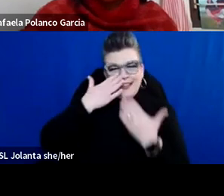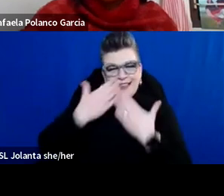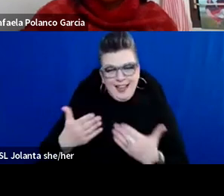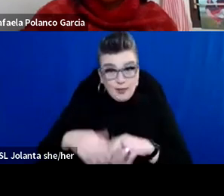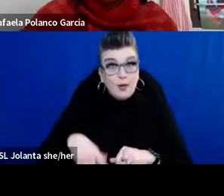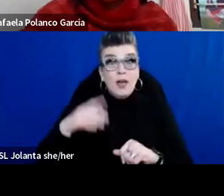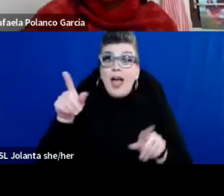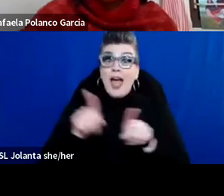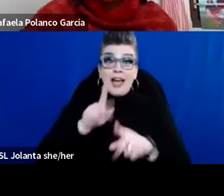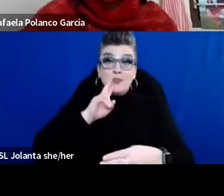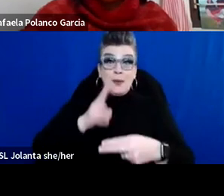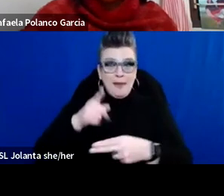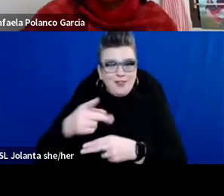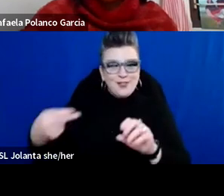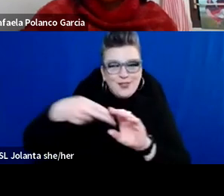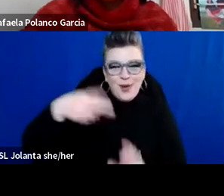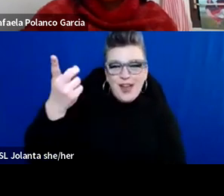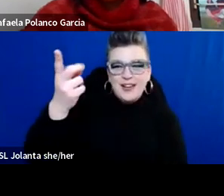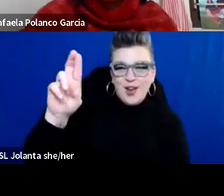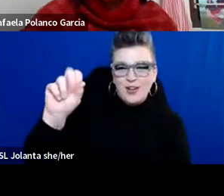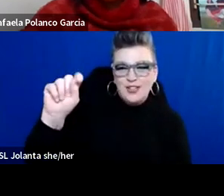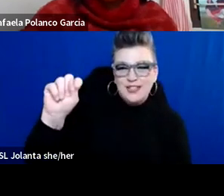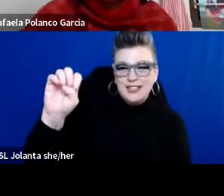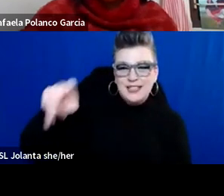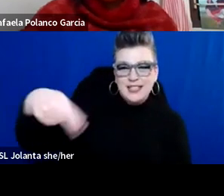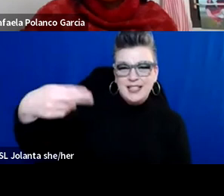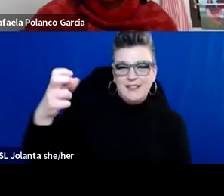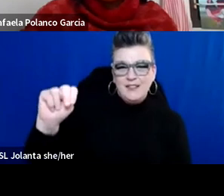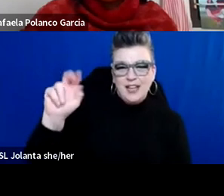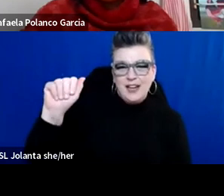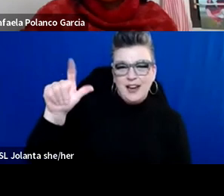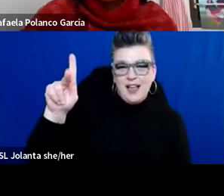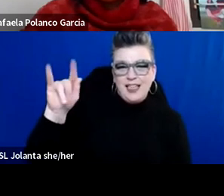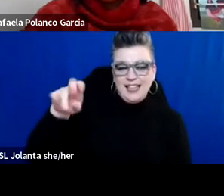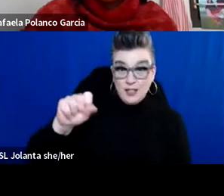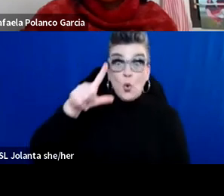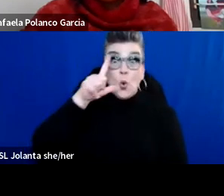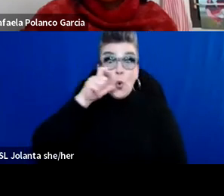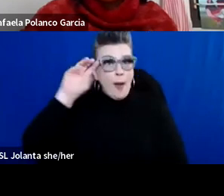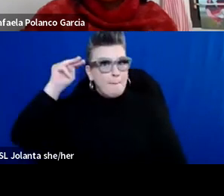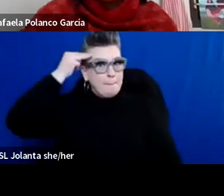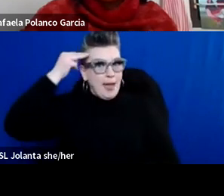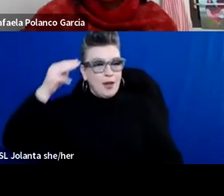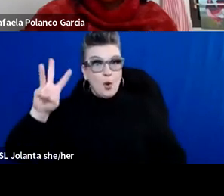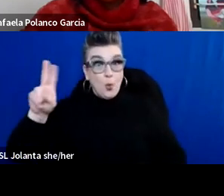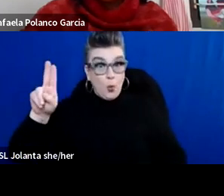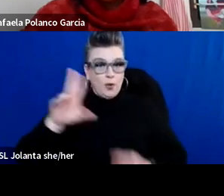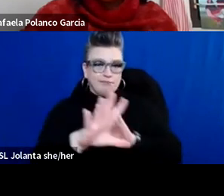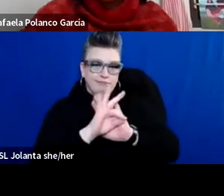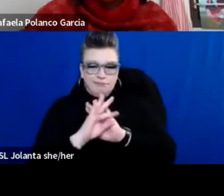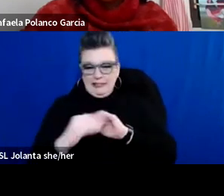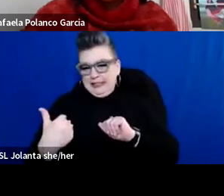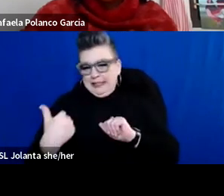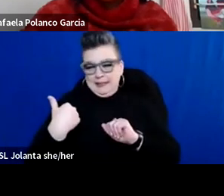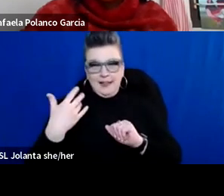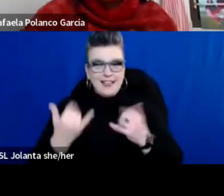stephen alkins who was appointed to the committee by mirwa earlier this month we look forward to working with you both in support of our students and family